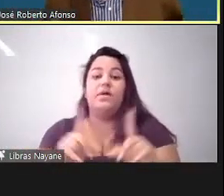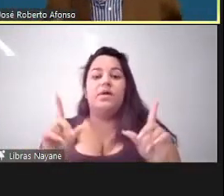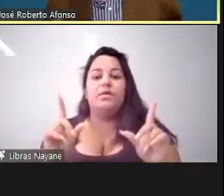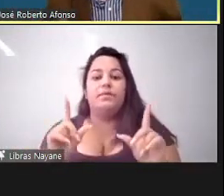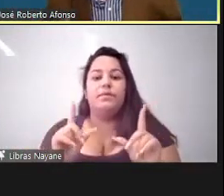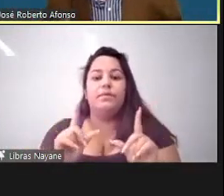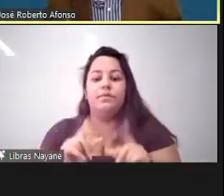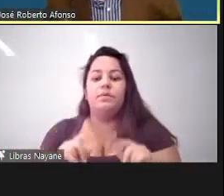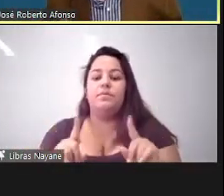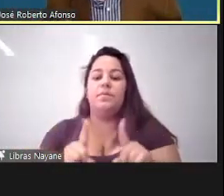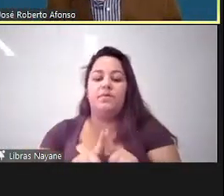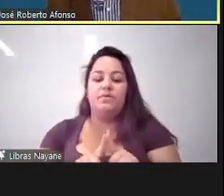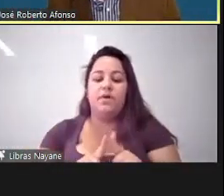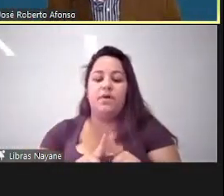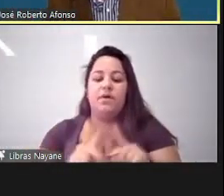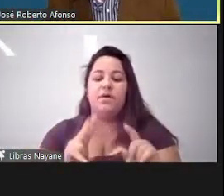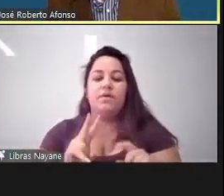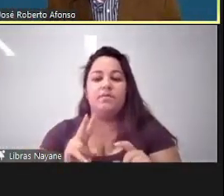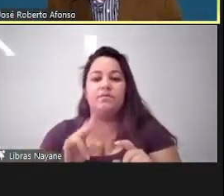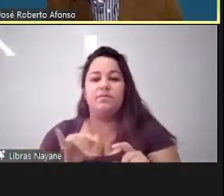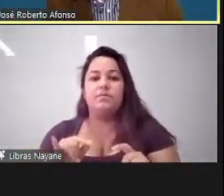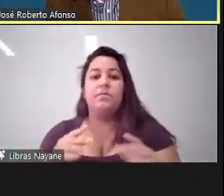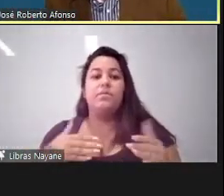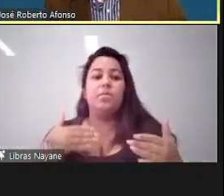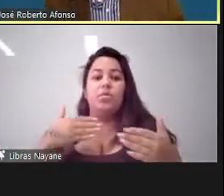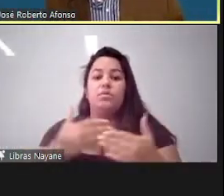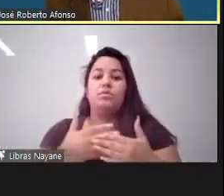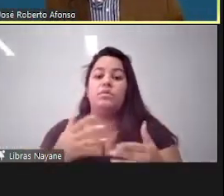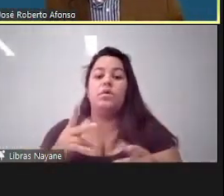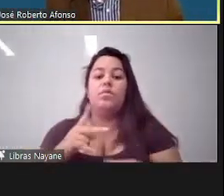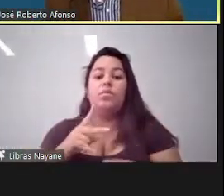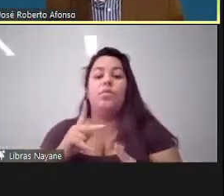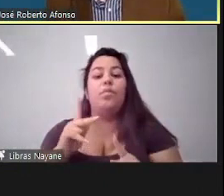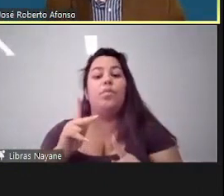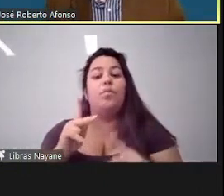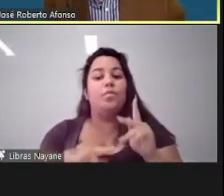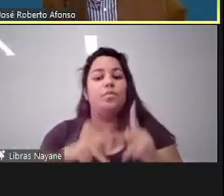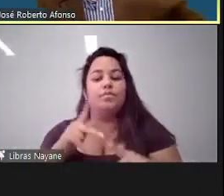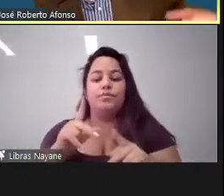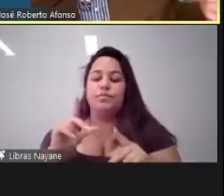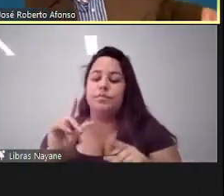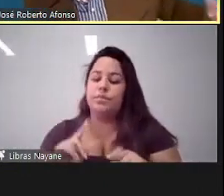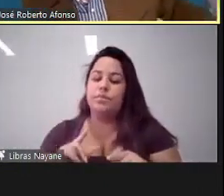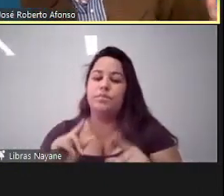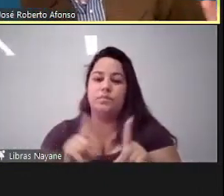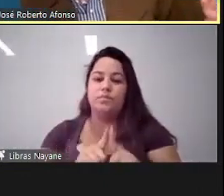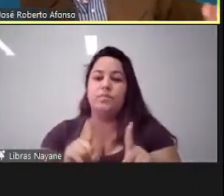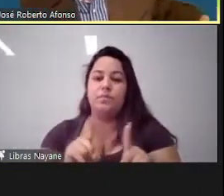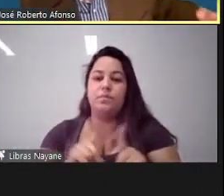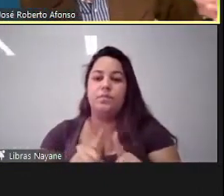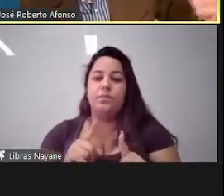that is reduced more and more, and that is reaching a